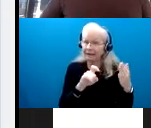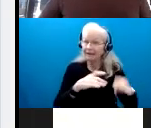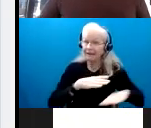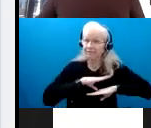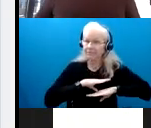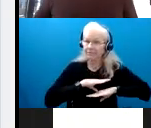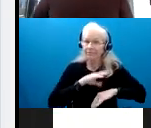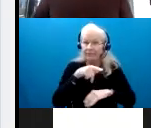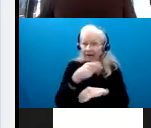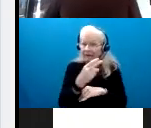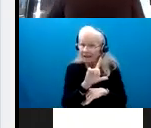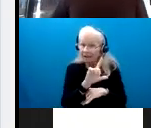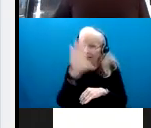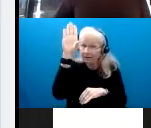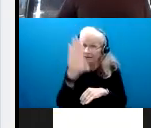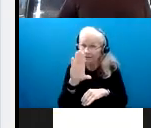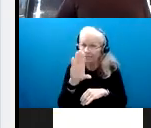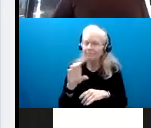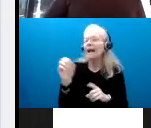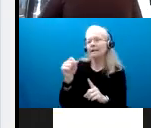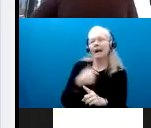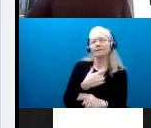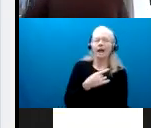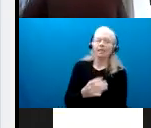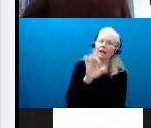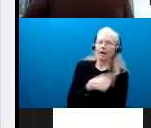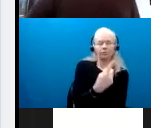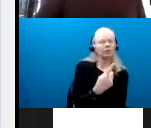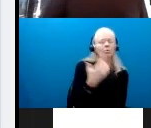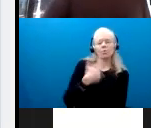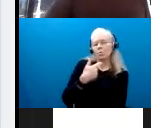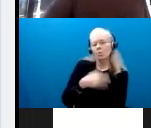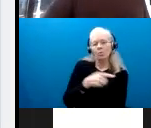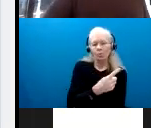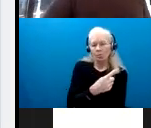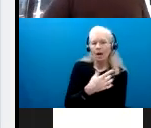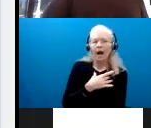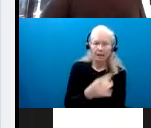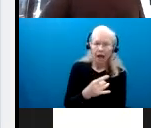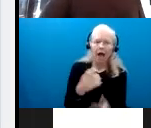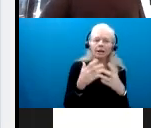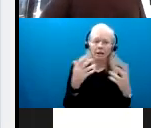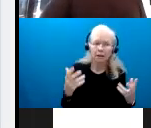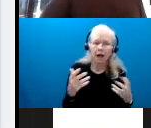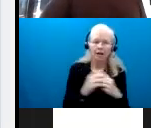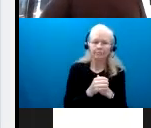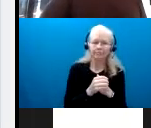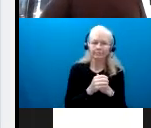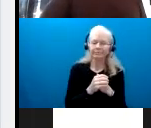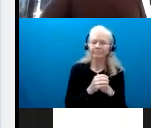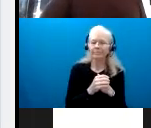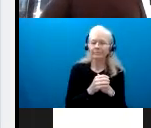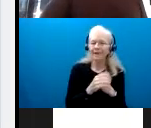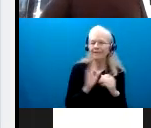Yeah. I like this one a lot. And I like this one a lot, and I'll expand on it a